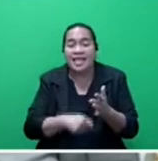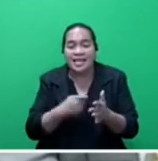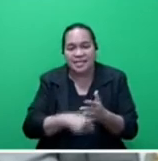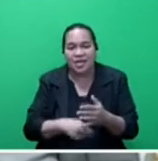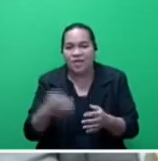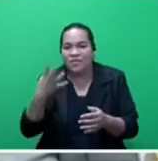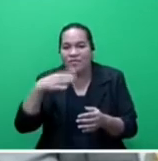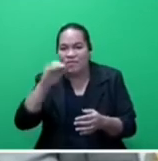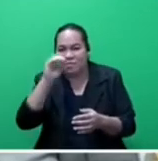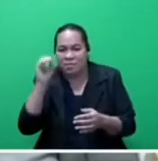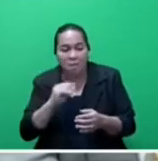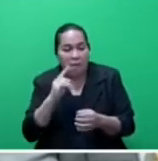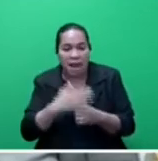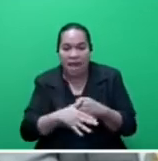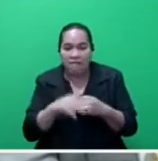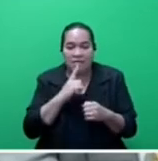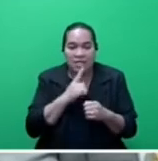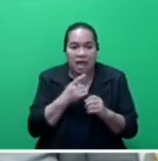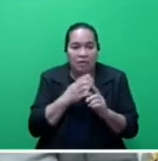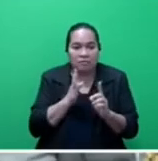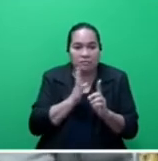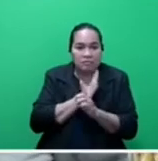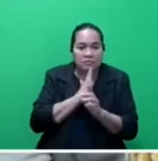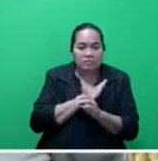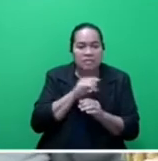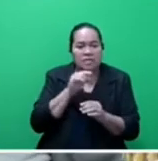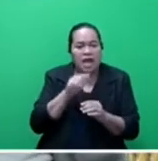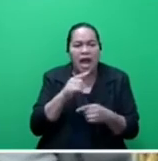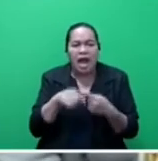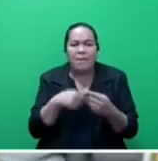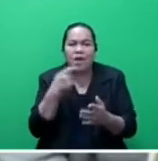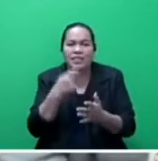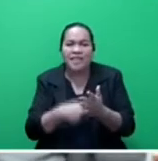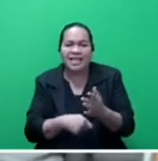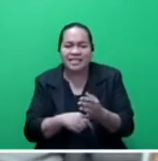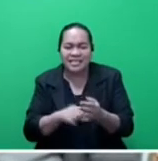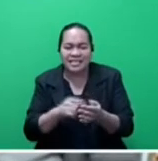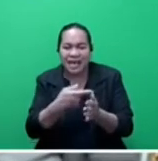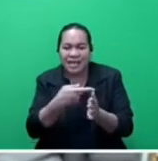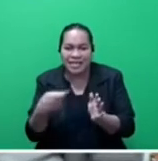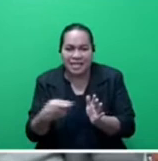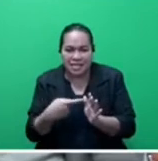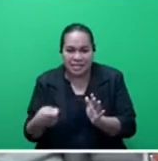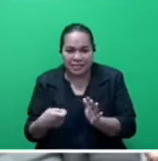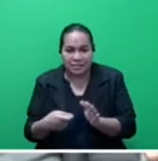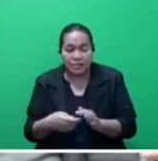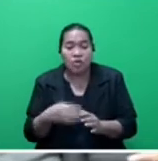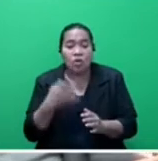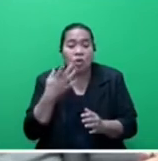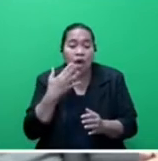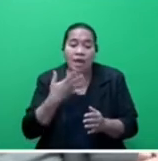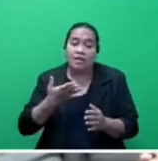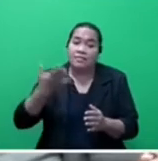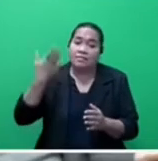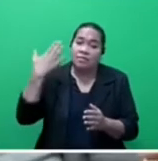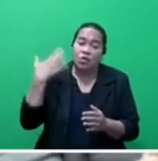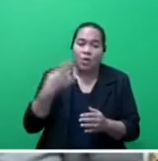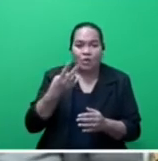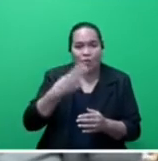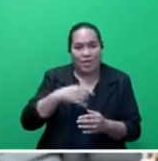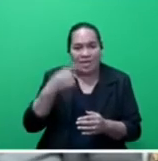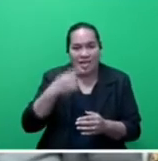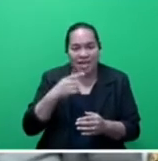150% tax deduction. Honorable Speaker, corporate tax was 28% in 2011, but reduced